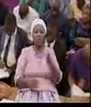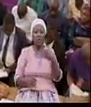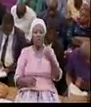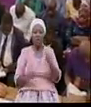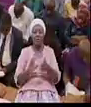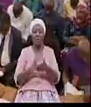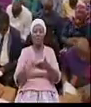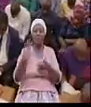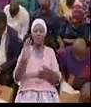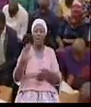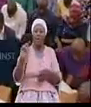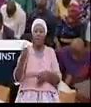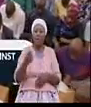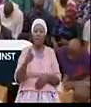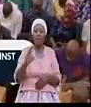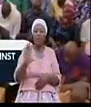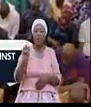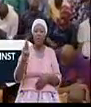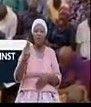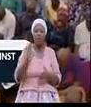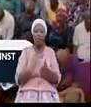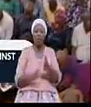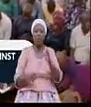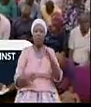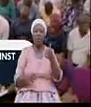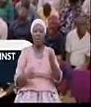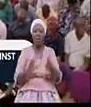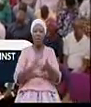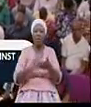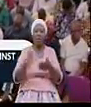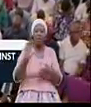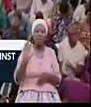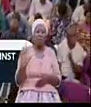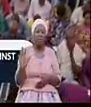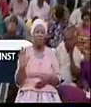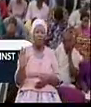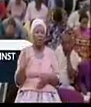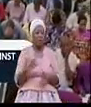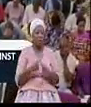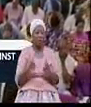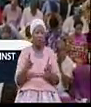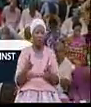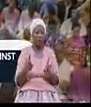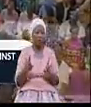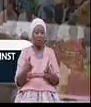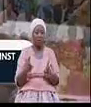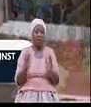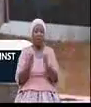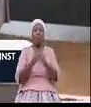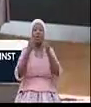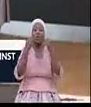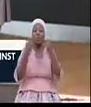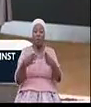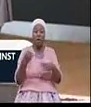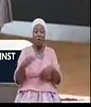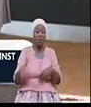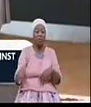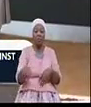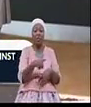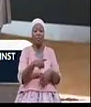5. 1 Corinthians chapter 10, verse 5. But with many of